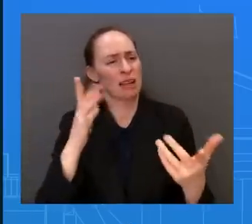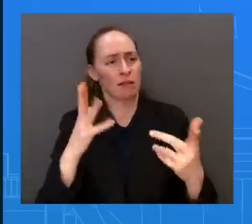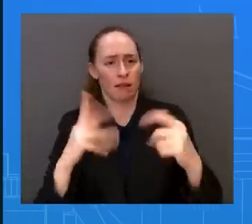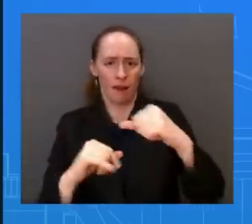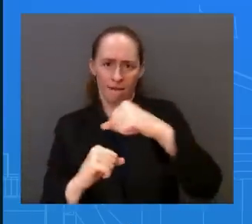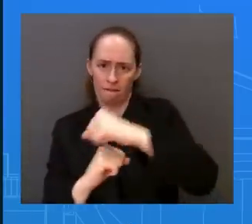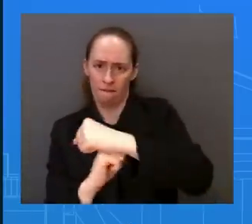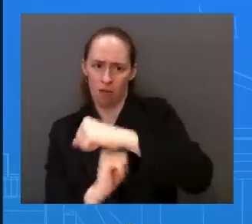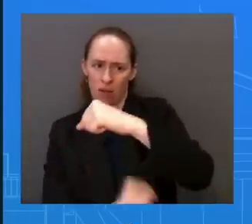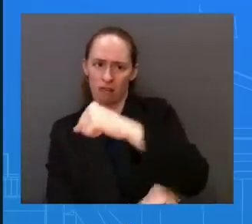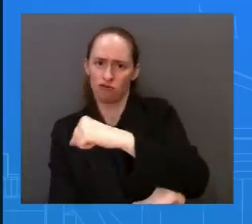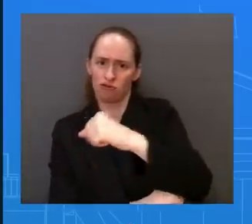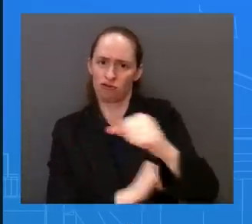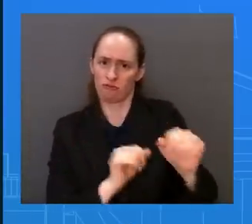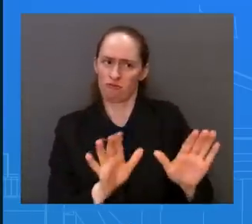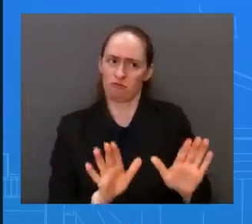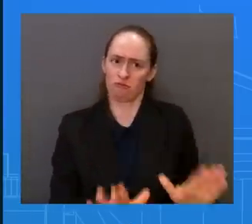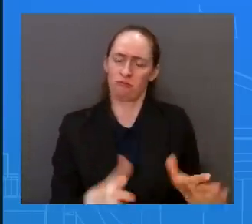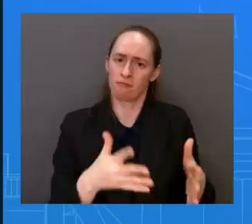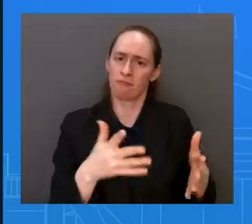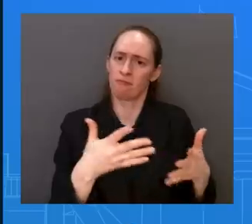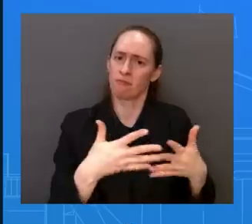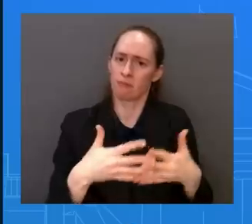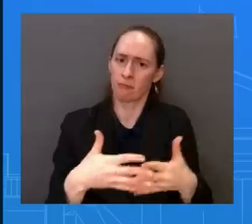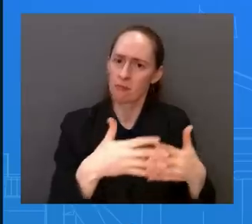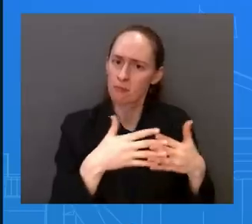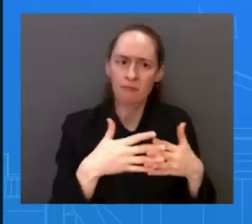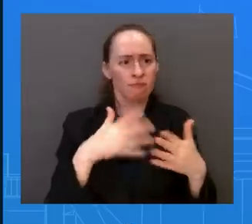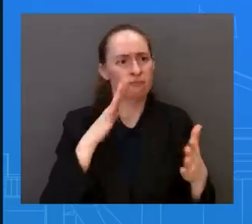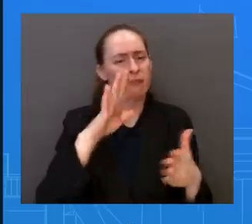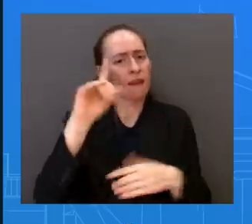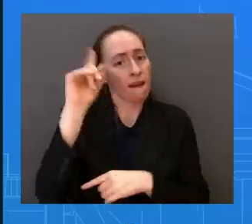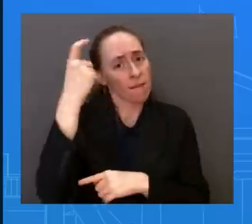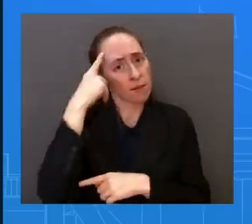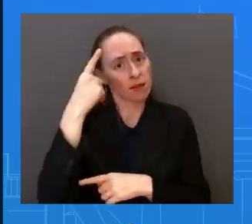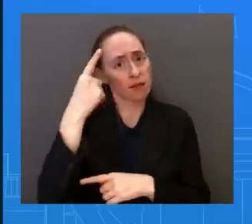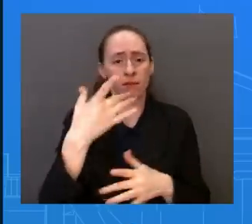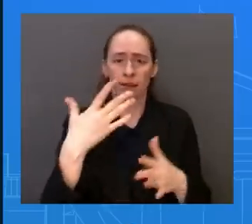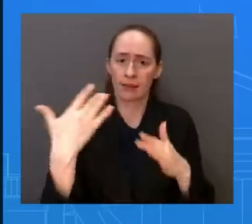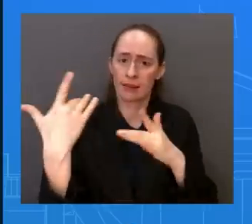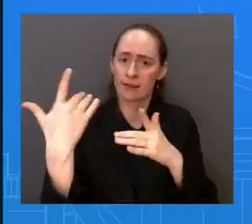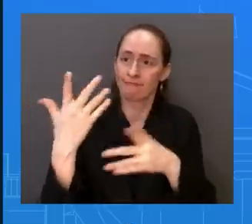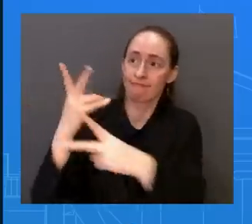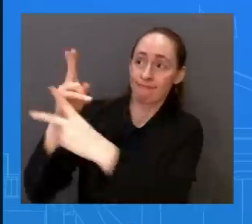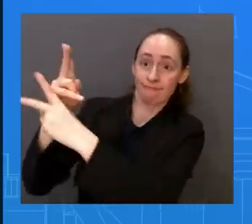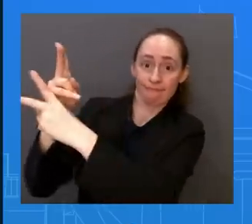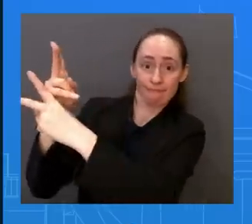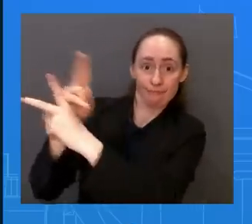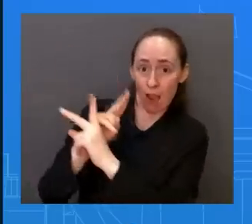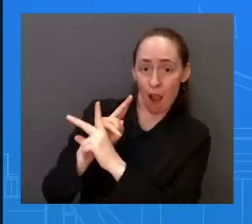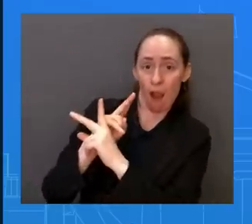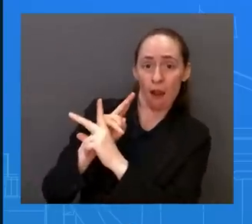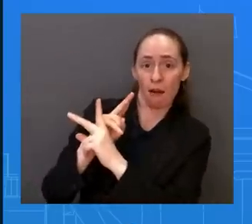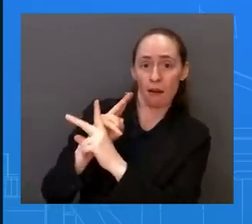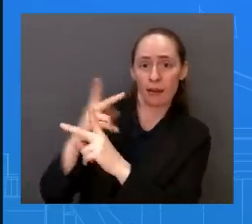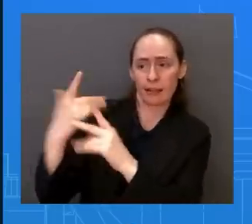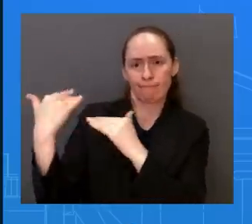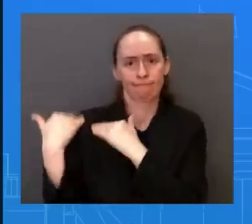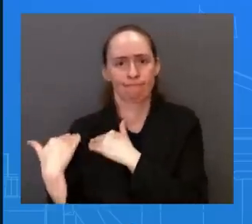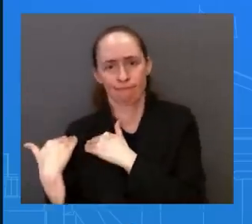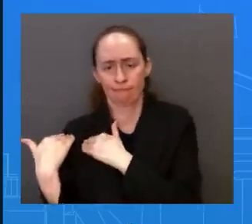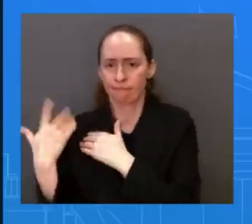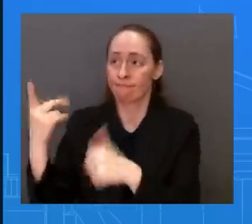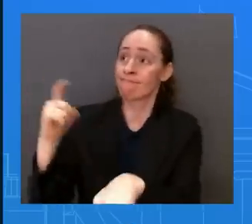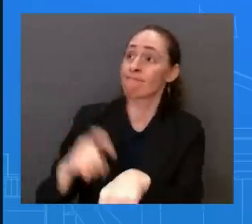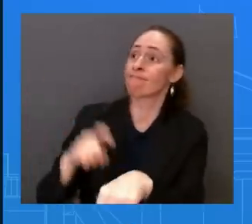of its financial obligations for its existence as a country, isn't something that anybody should be using